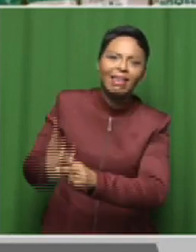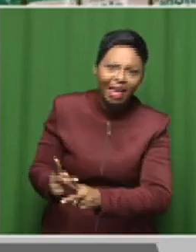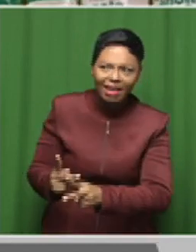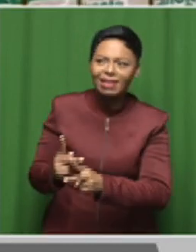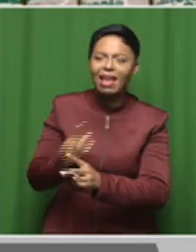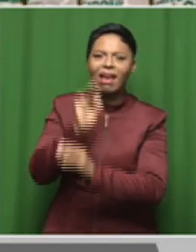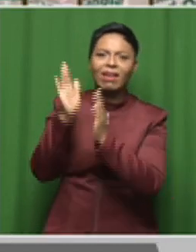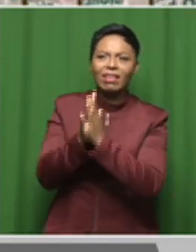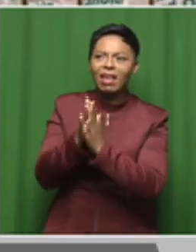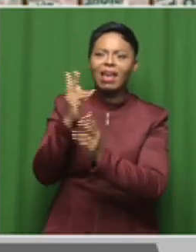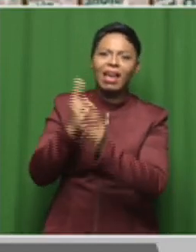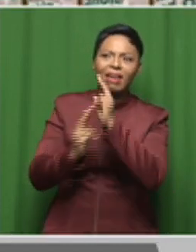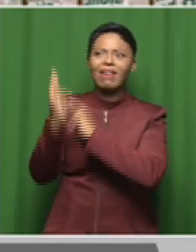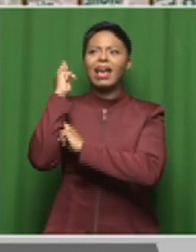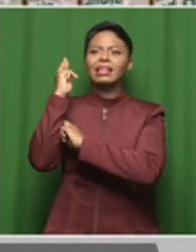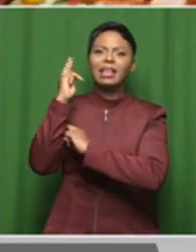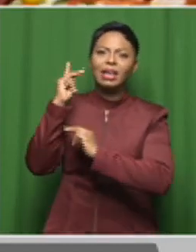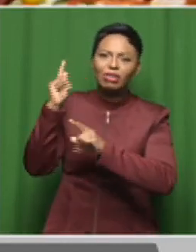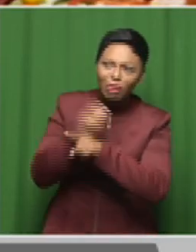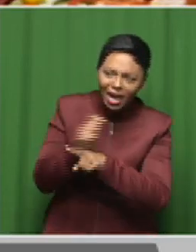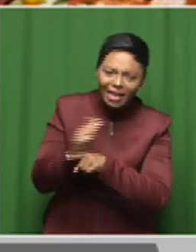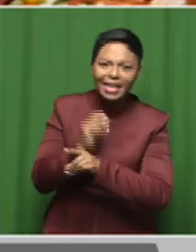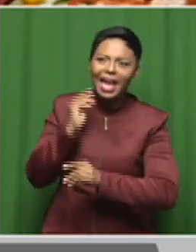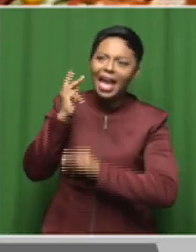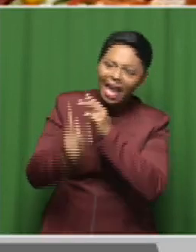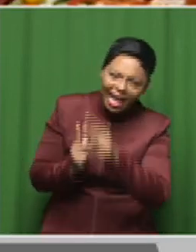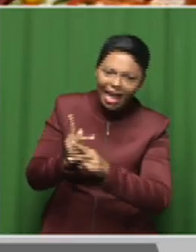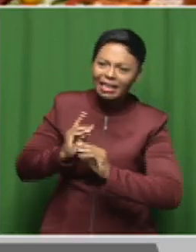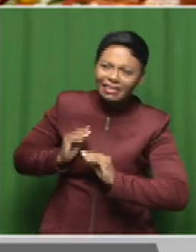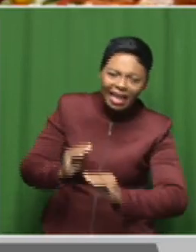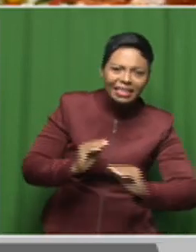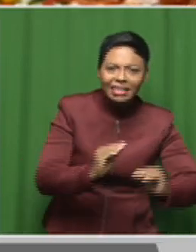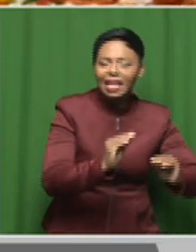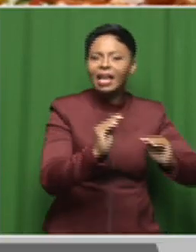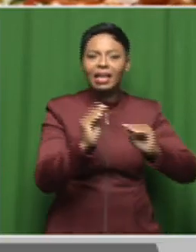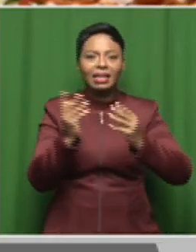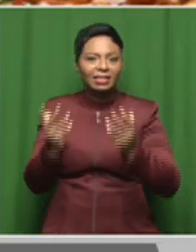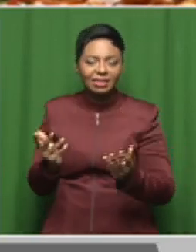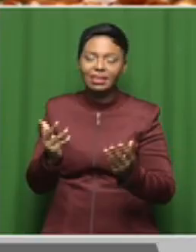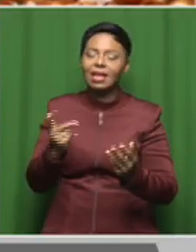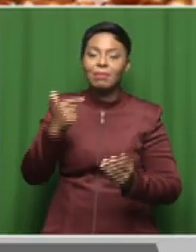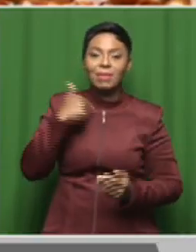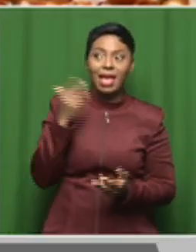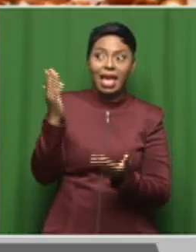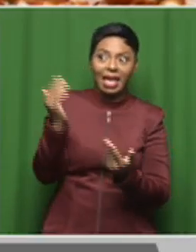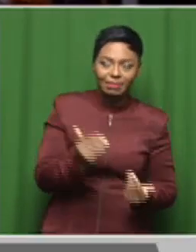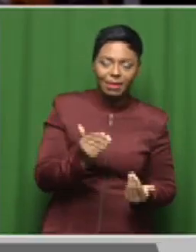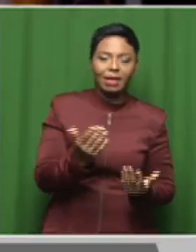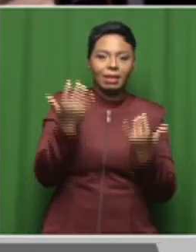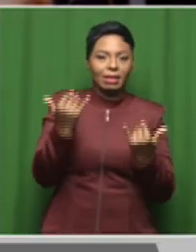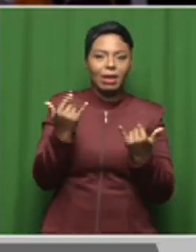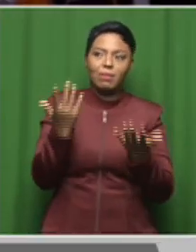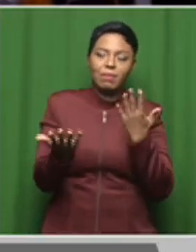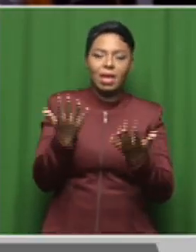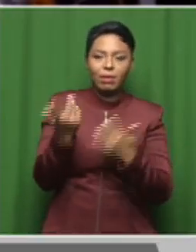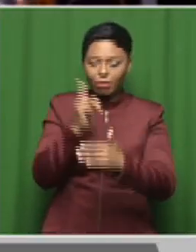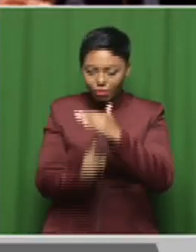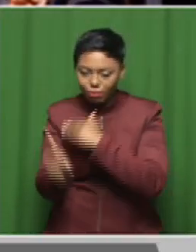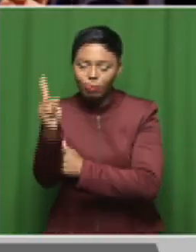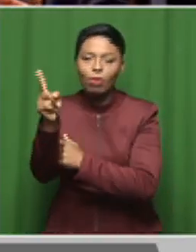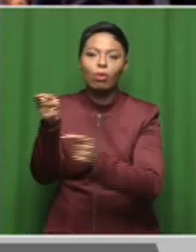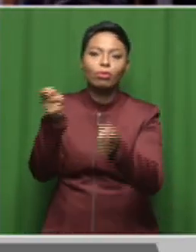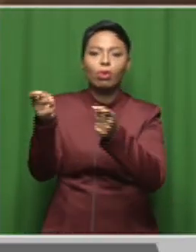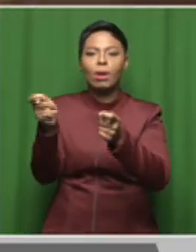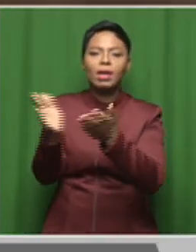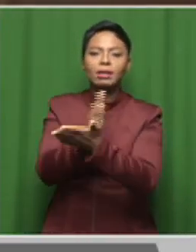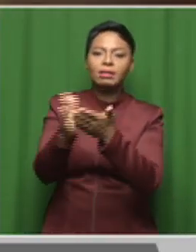withdrawn. Training also needs to take place. And I mean, I'm expecting that you might go to a retailer and some of the